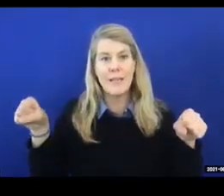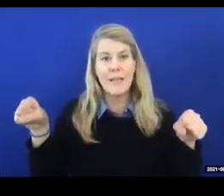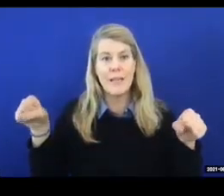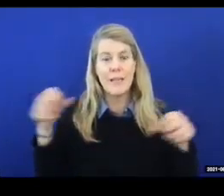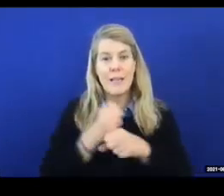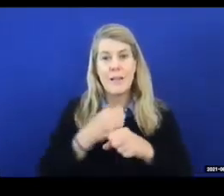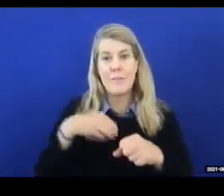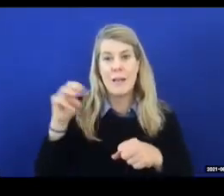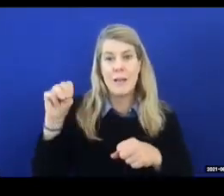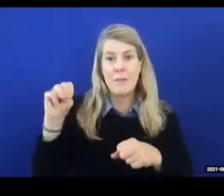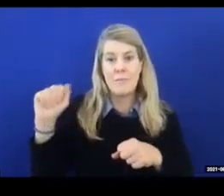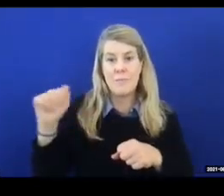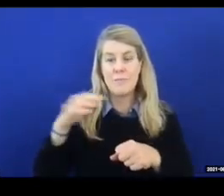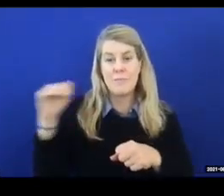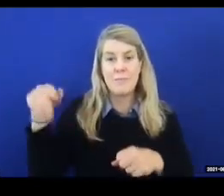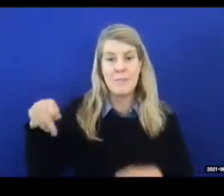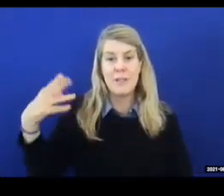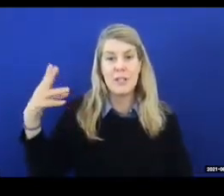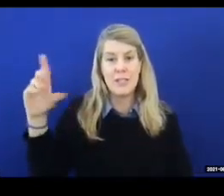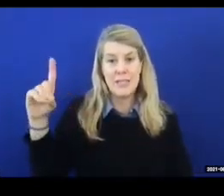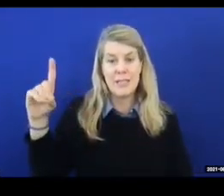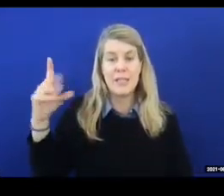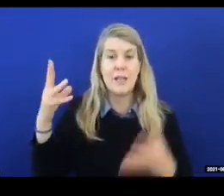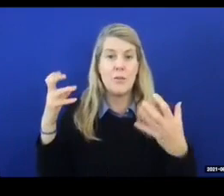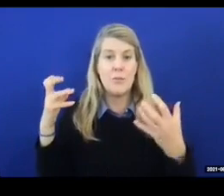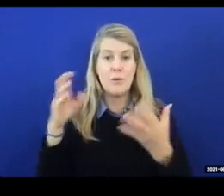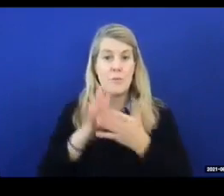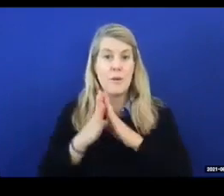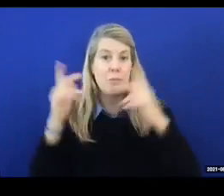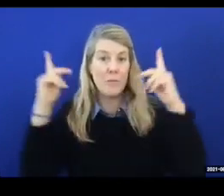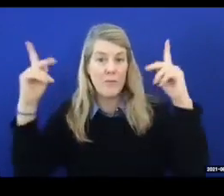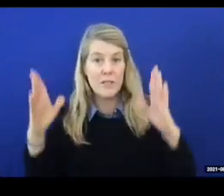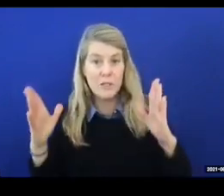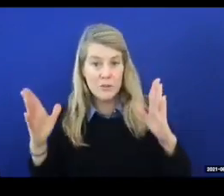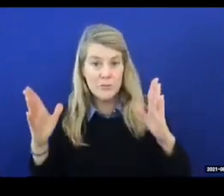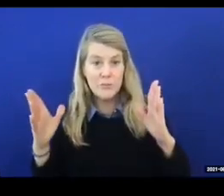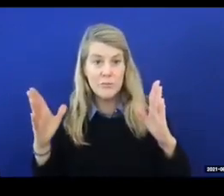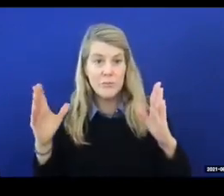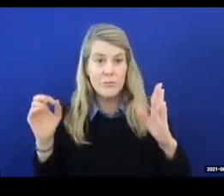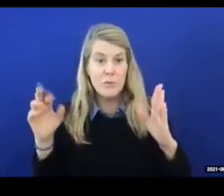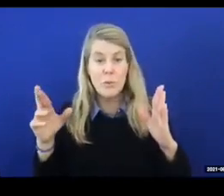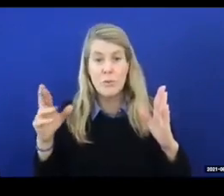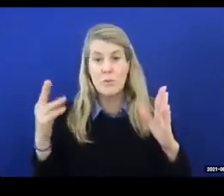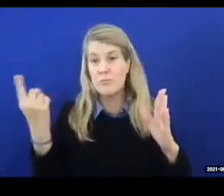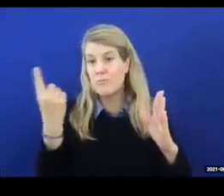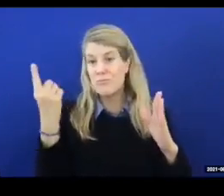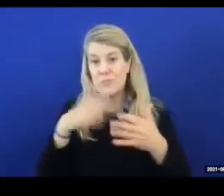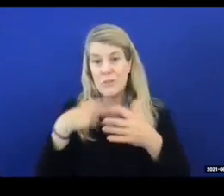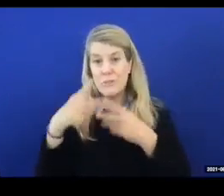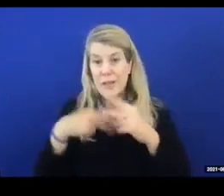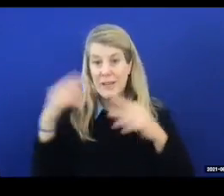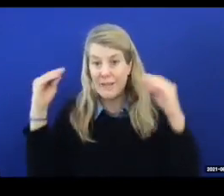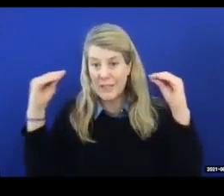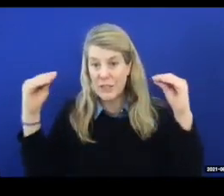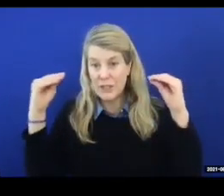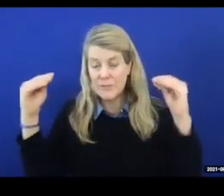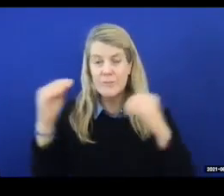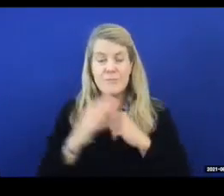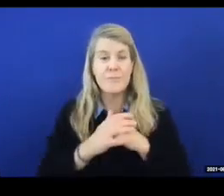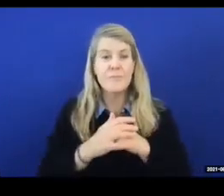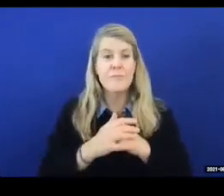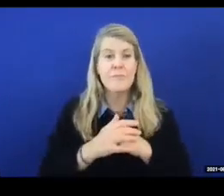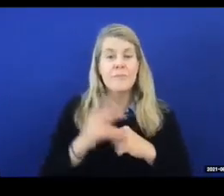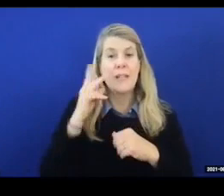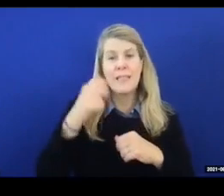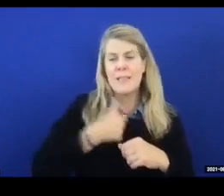can get my master's and PhD. I would like to be a professor or do some sort of teaching. So